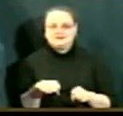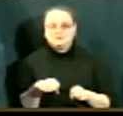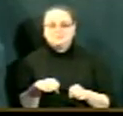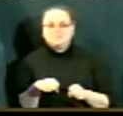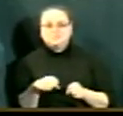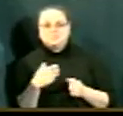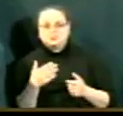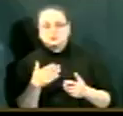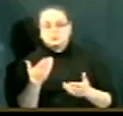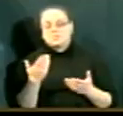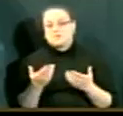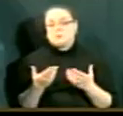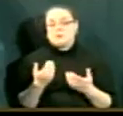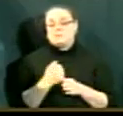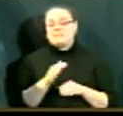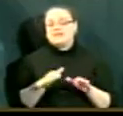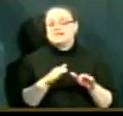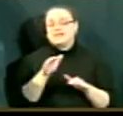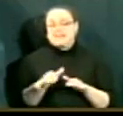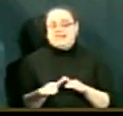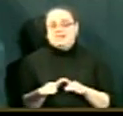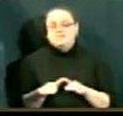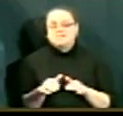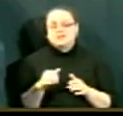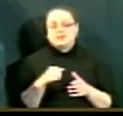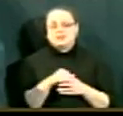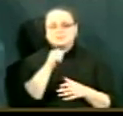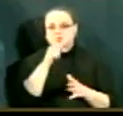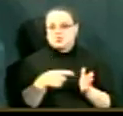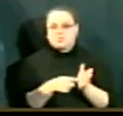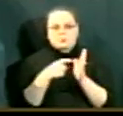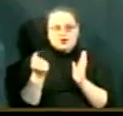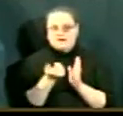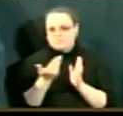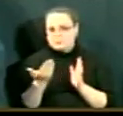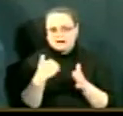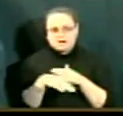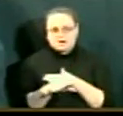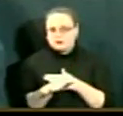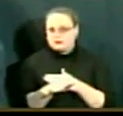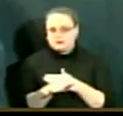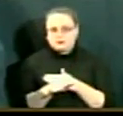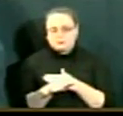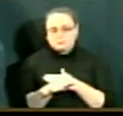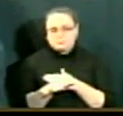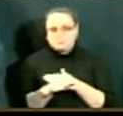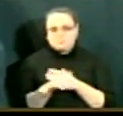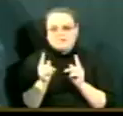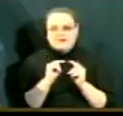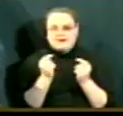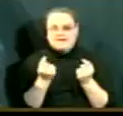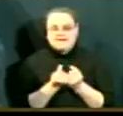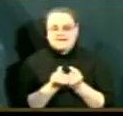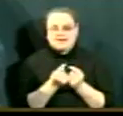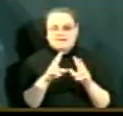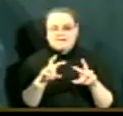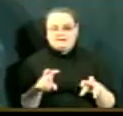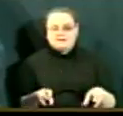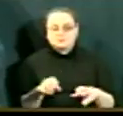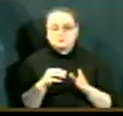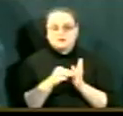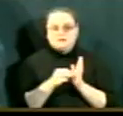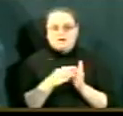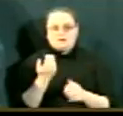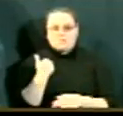which we've made steps. At least we're not requiring everybody to go through the team evaluation model.